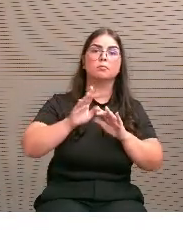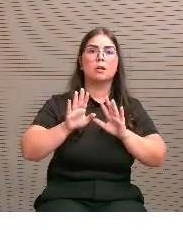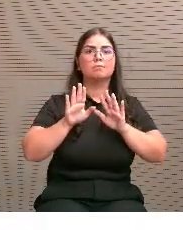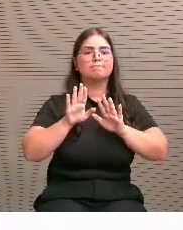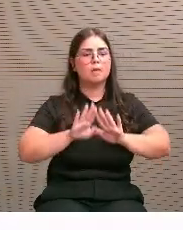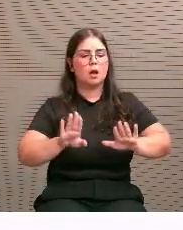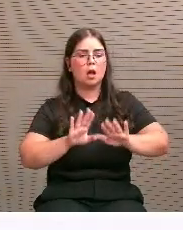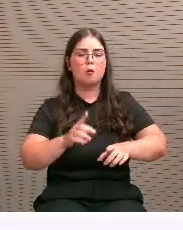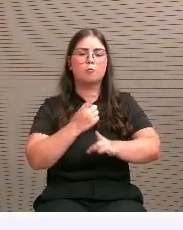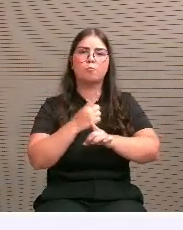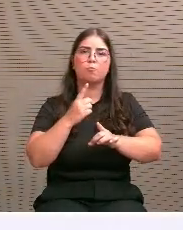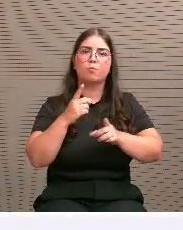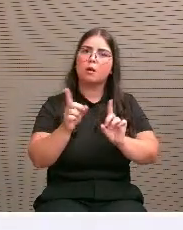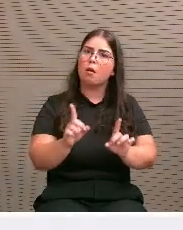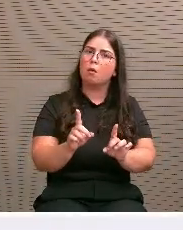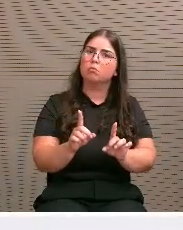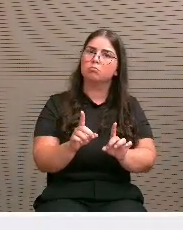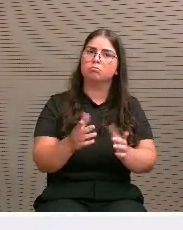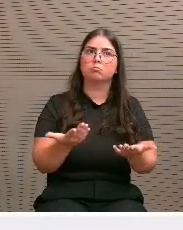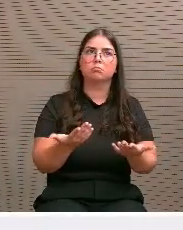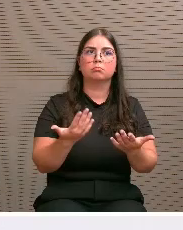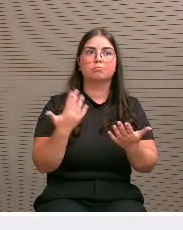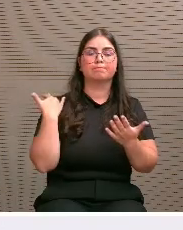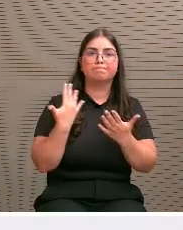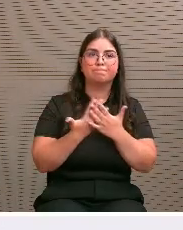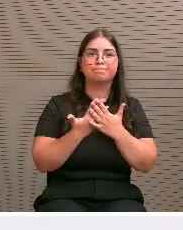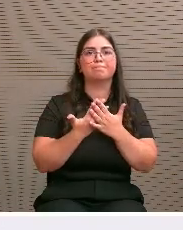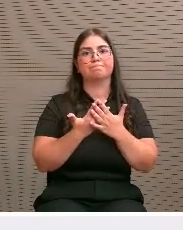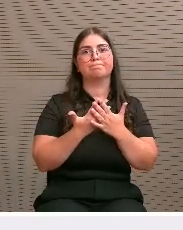And so here we come to the hypocrisy that is just everywhere.